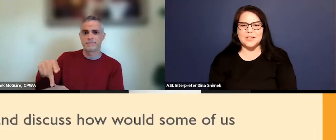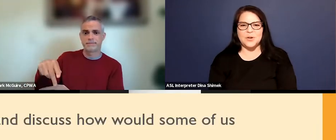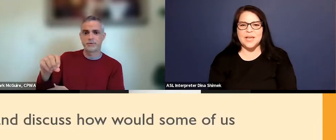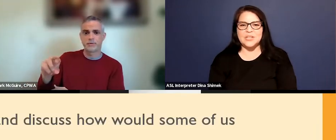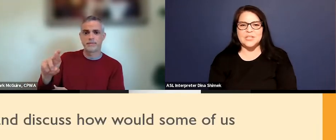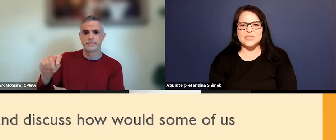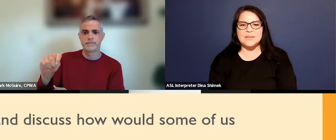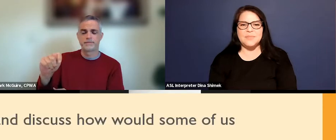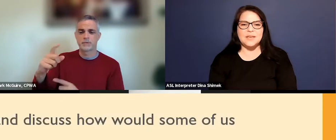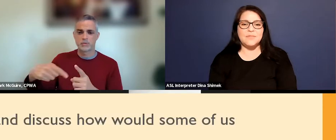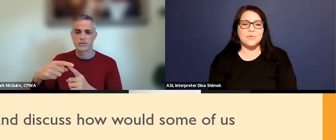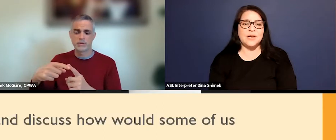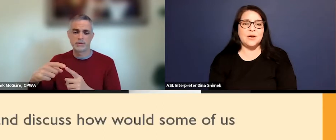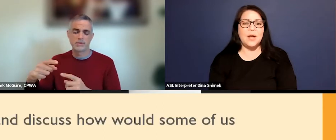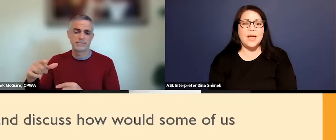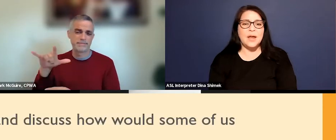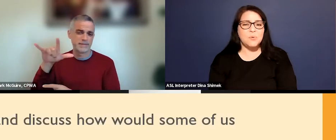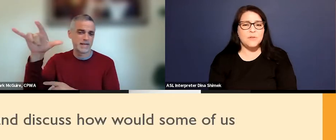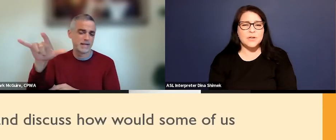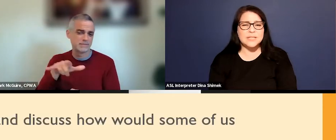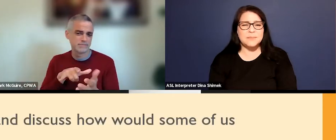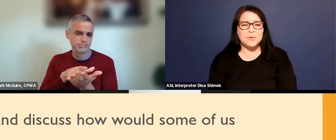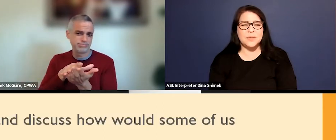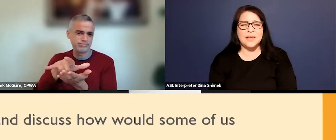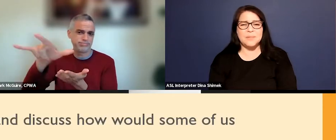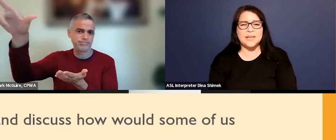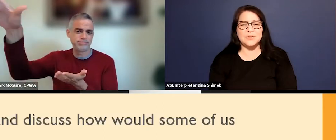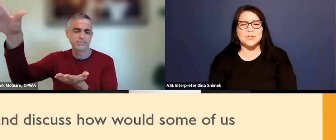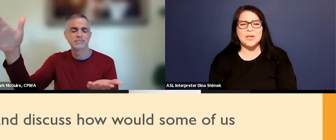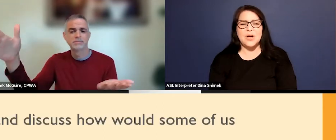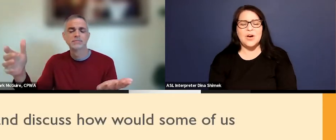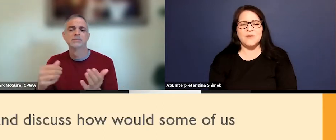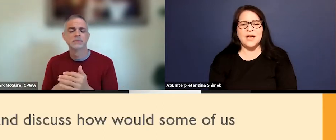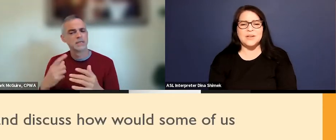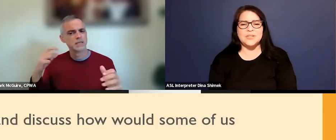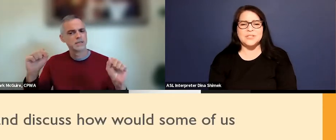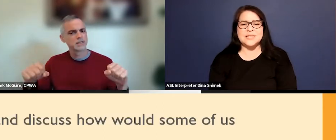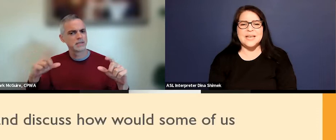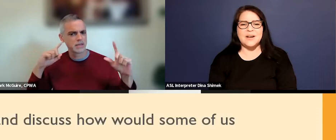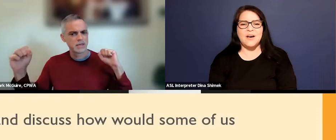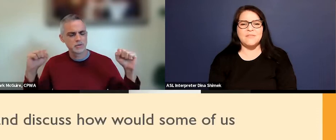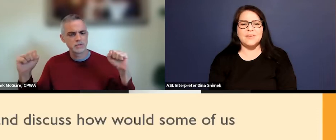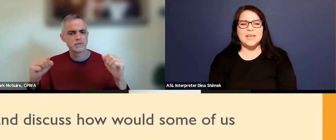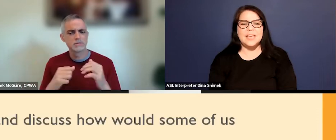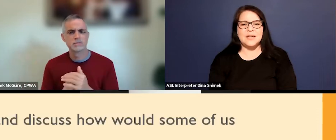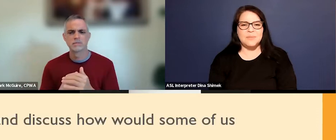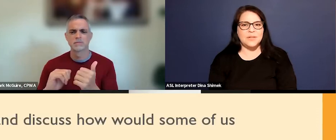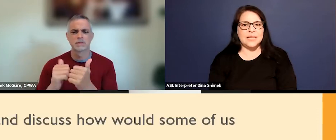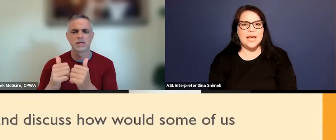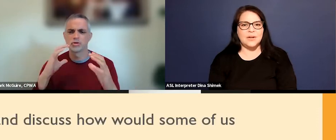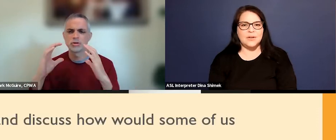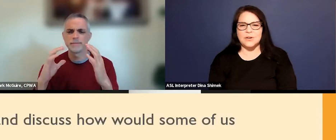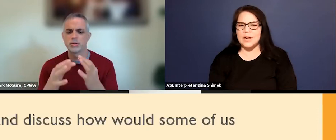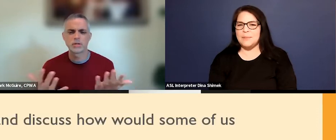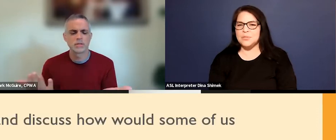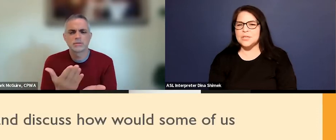understand the communication. Same thing if you were at an airport, for example, when that plane goes overhead or starts to take off, it can be really